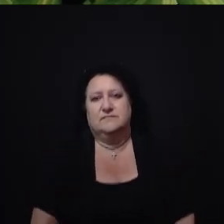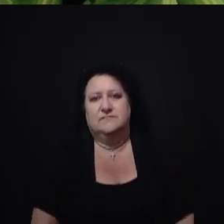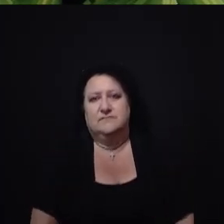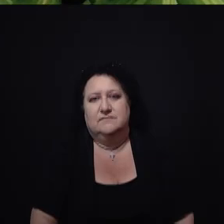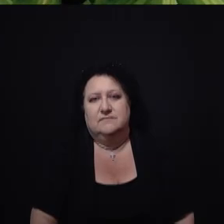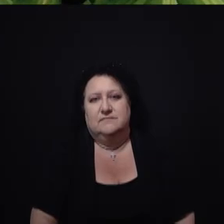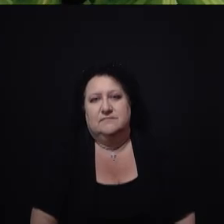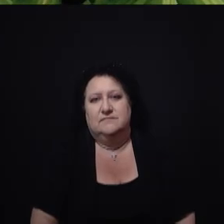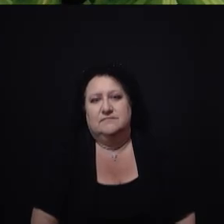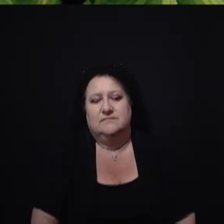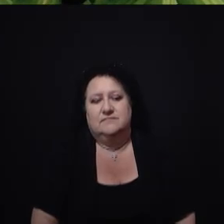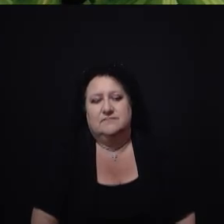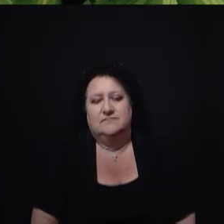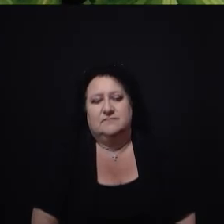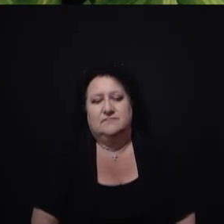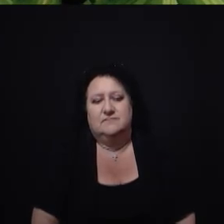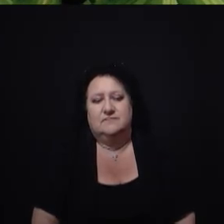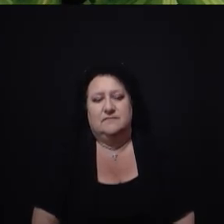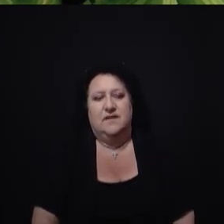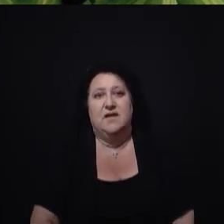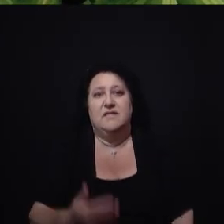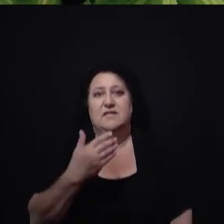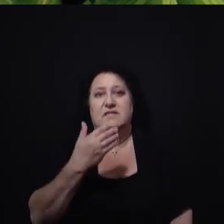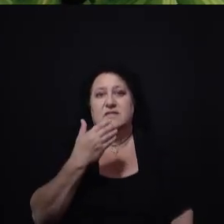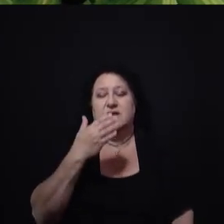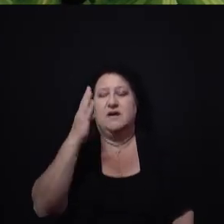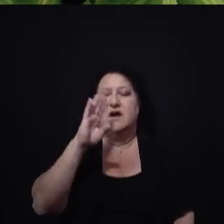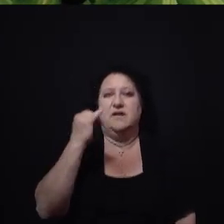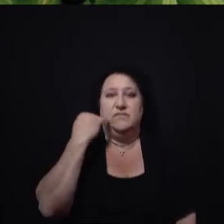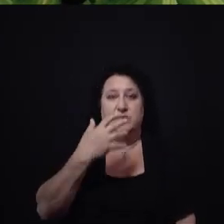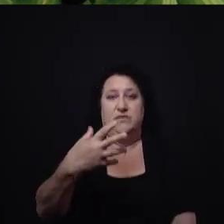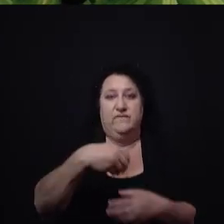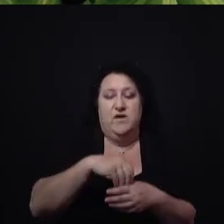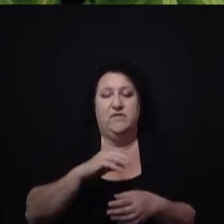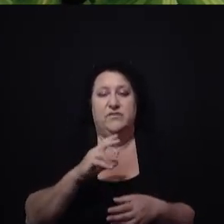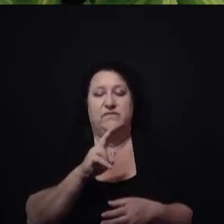Thank God if you are a part of our VBS this week. And if you can't be with us in person,